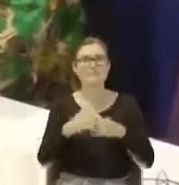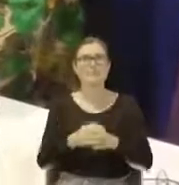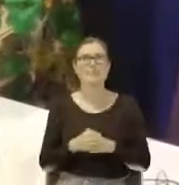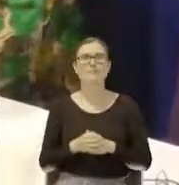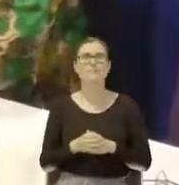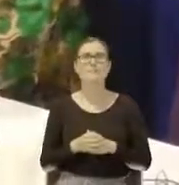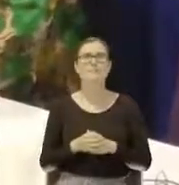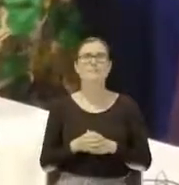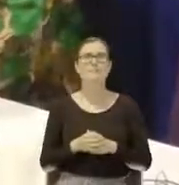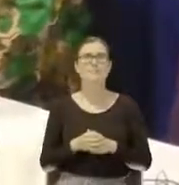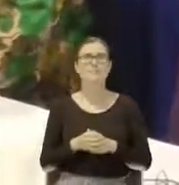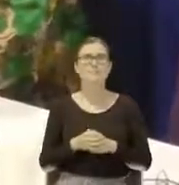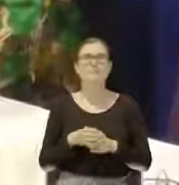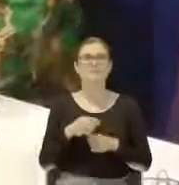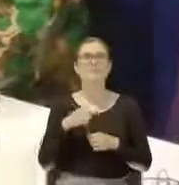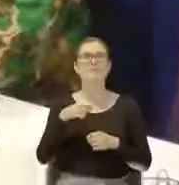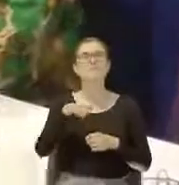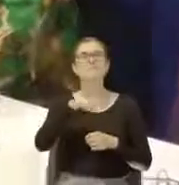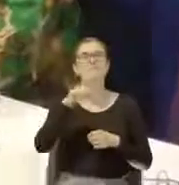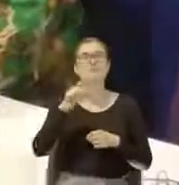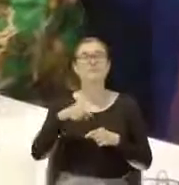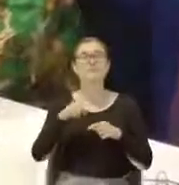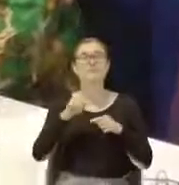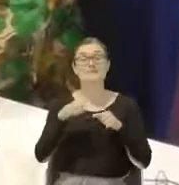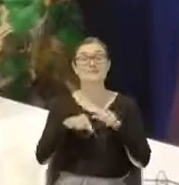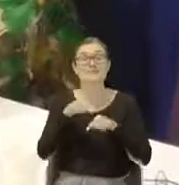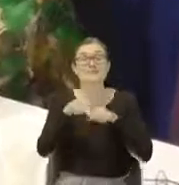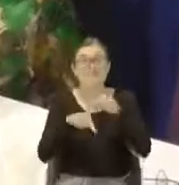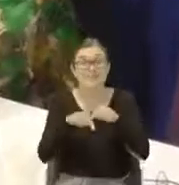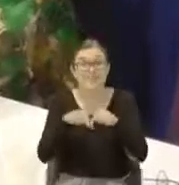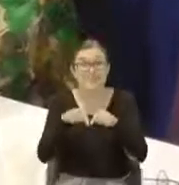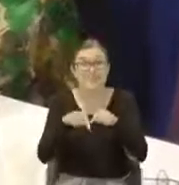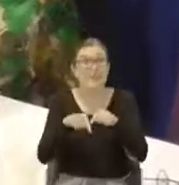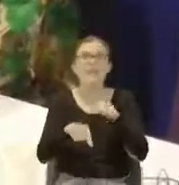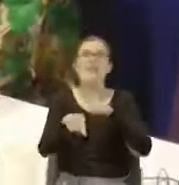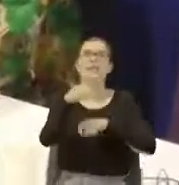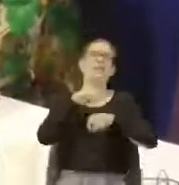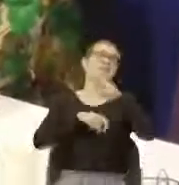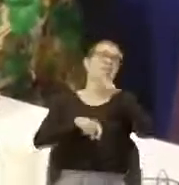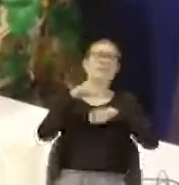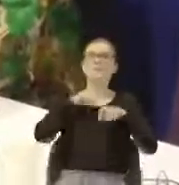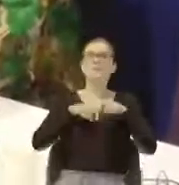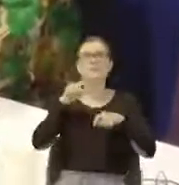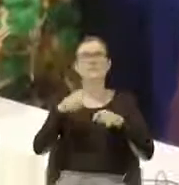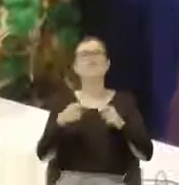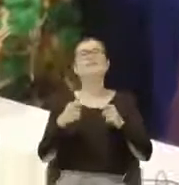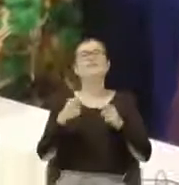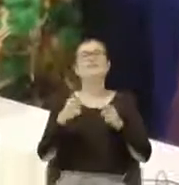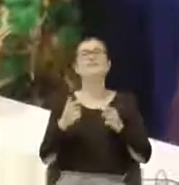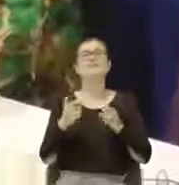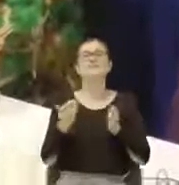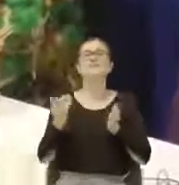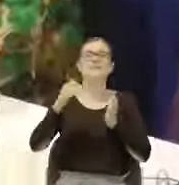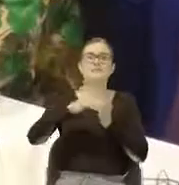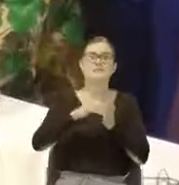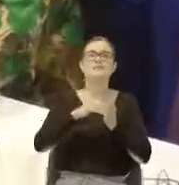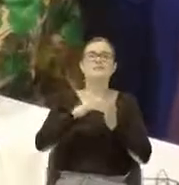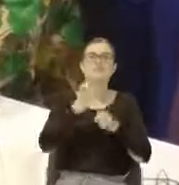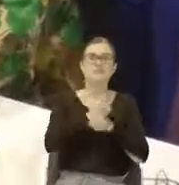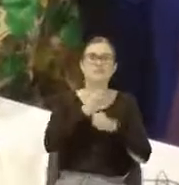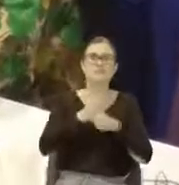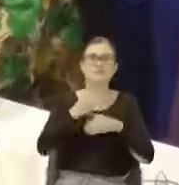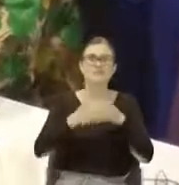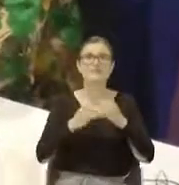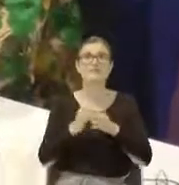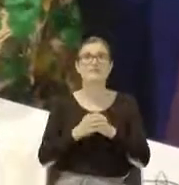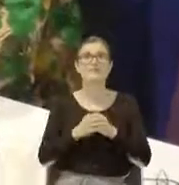We've heard every week we have a few steps back in every possible country. So I think we really need to